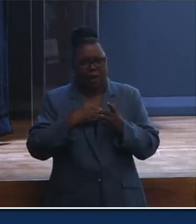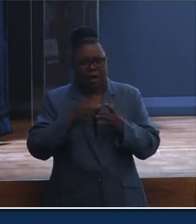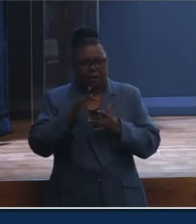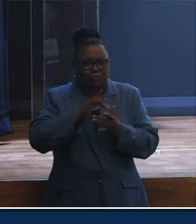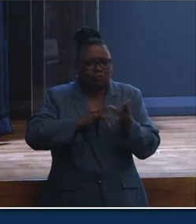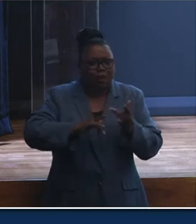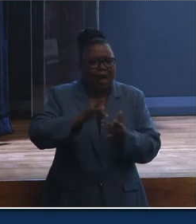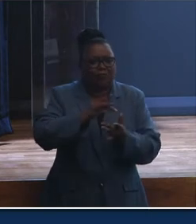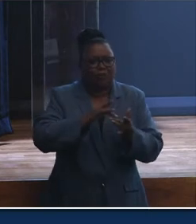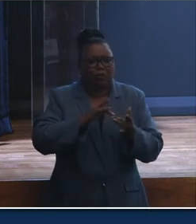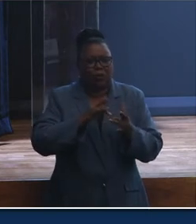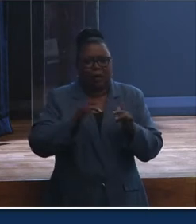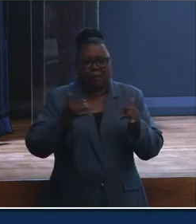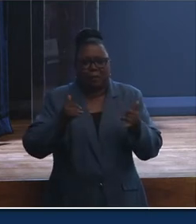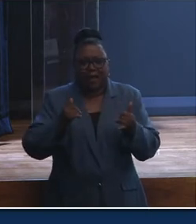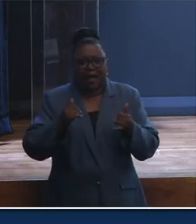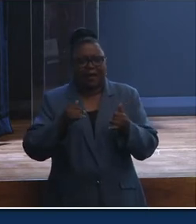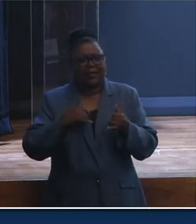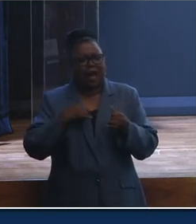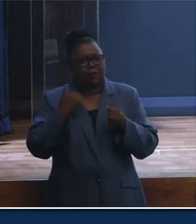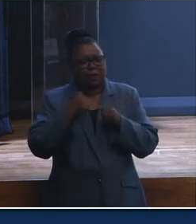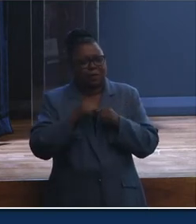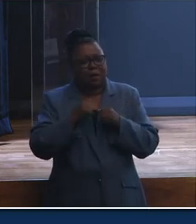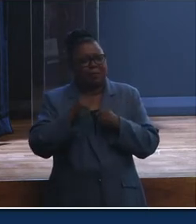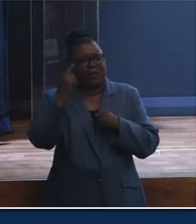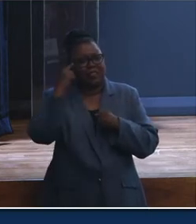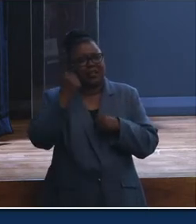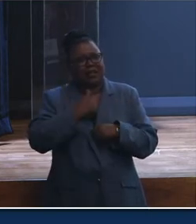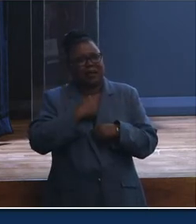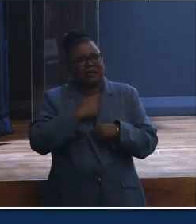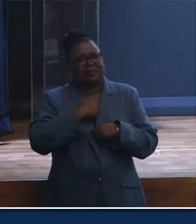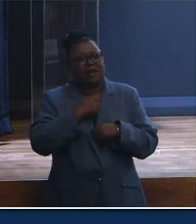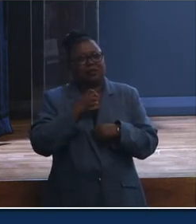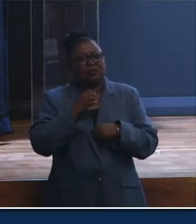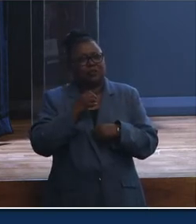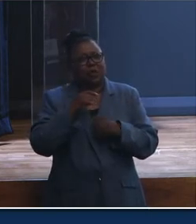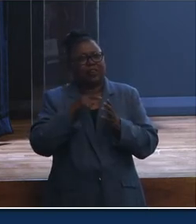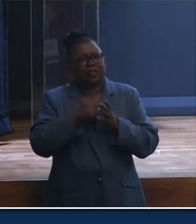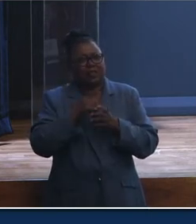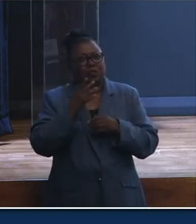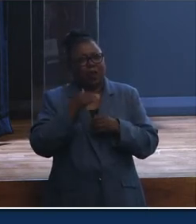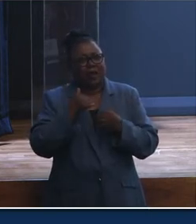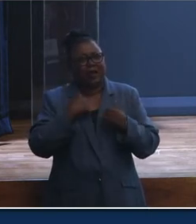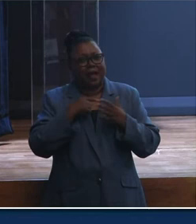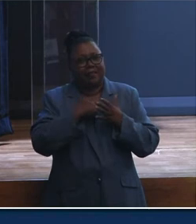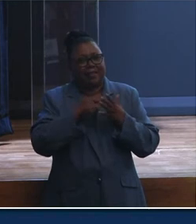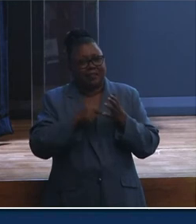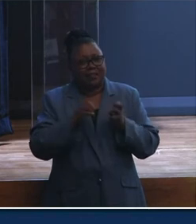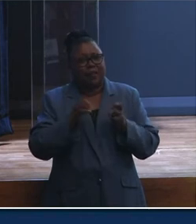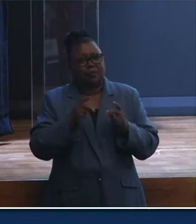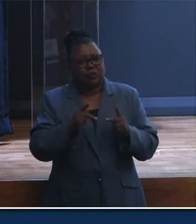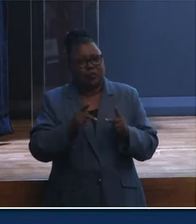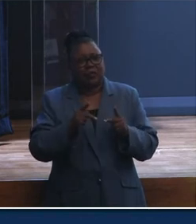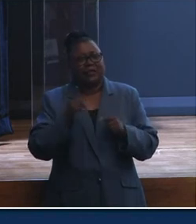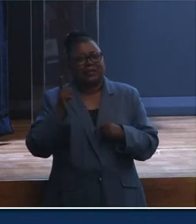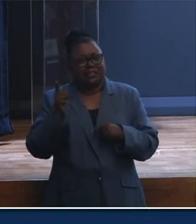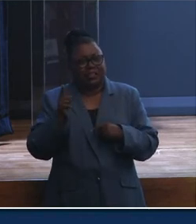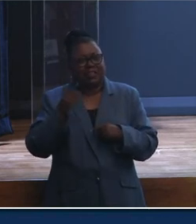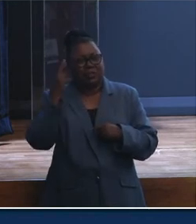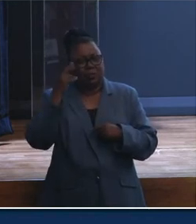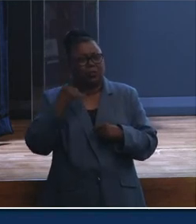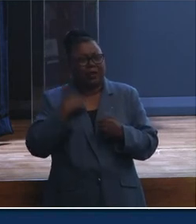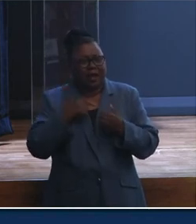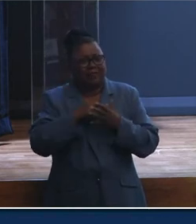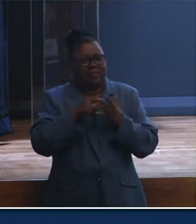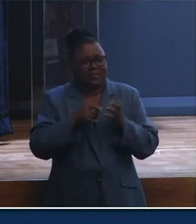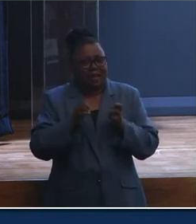my cross travel plane, I remember thinking to myself, so this is why I have these opportunities. She's a reason why I have